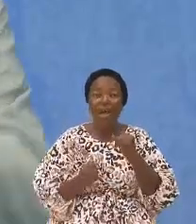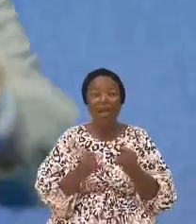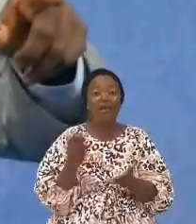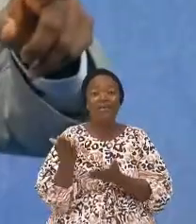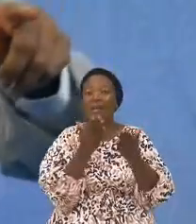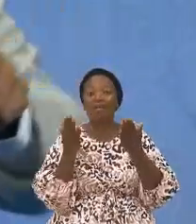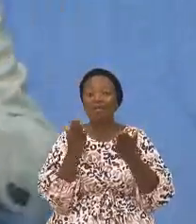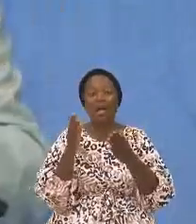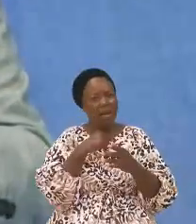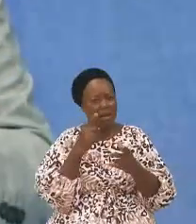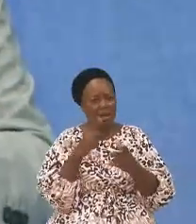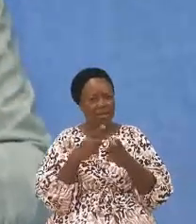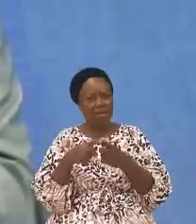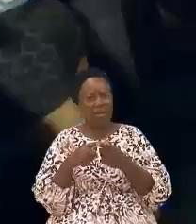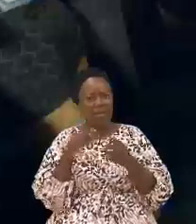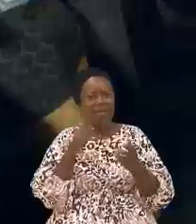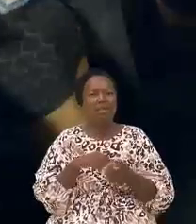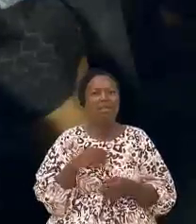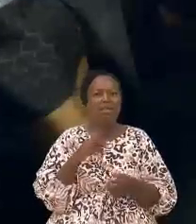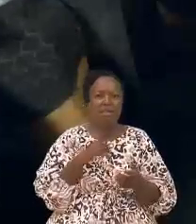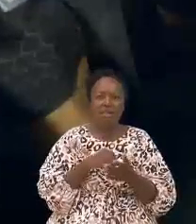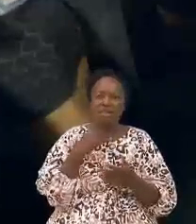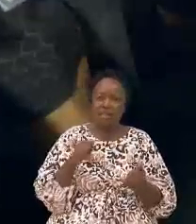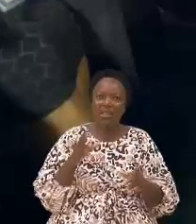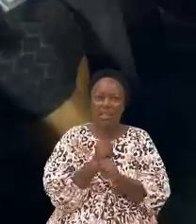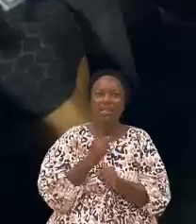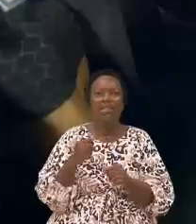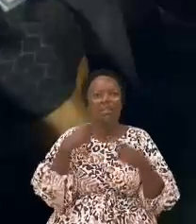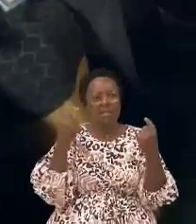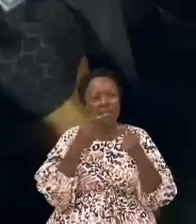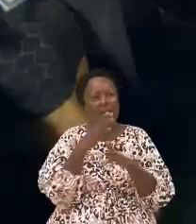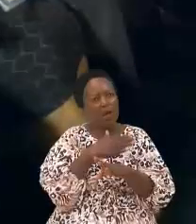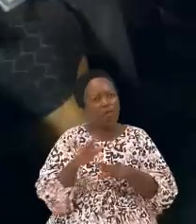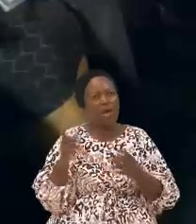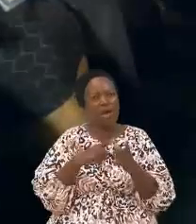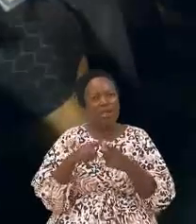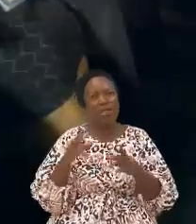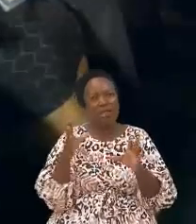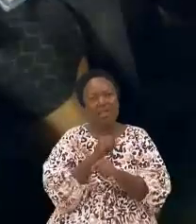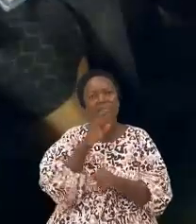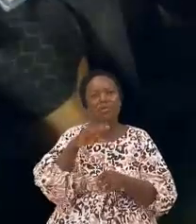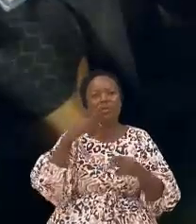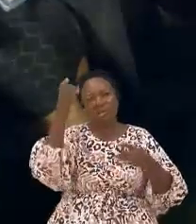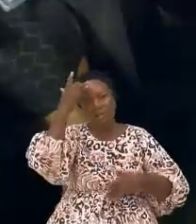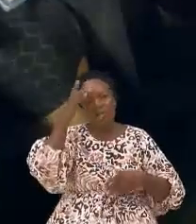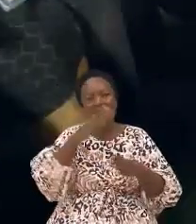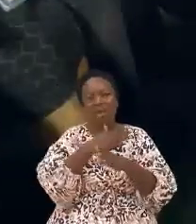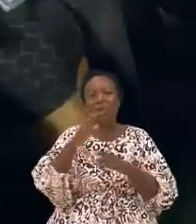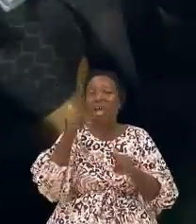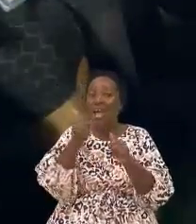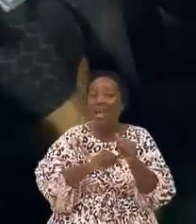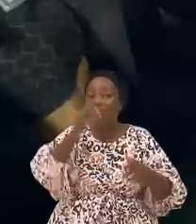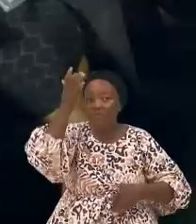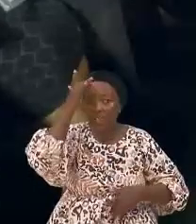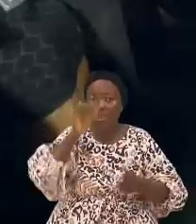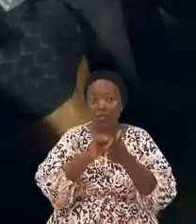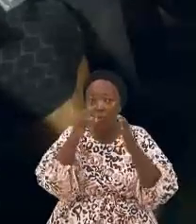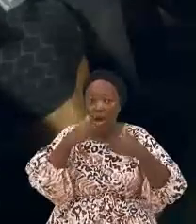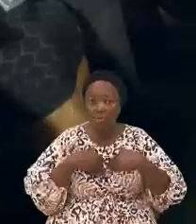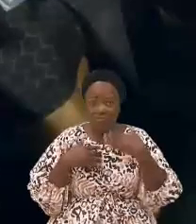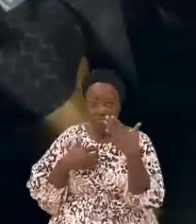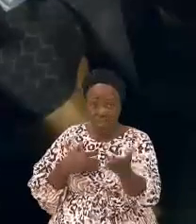substitute, your savior, the final sacrifice. And then he takes sin away, and then he takes